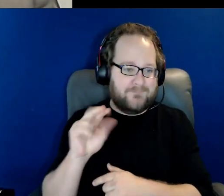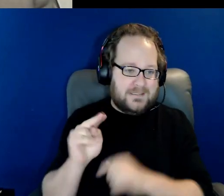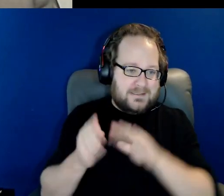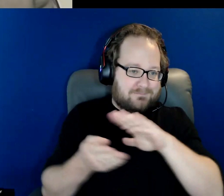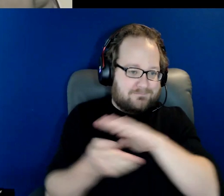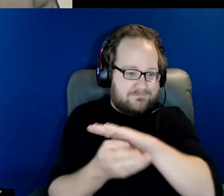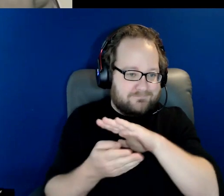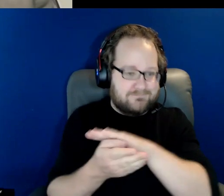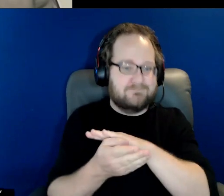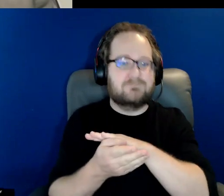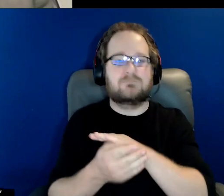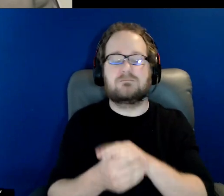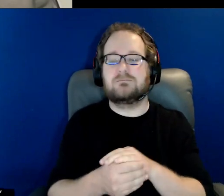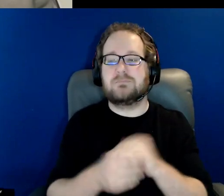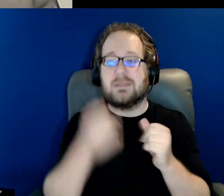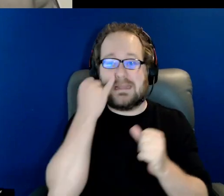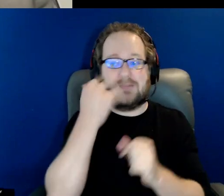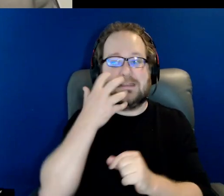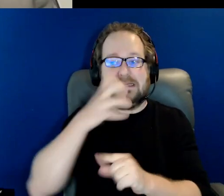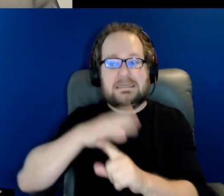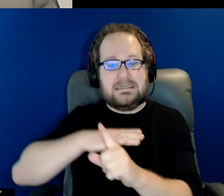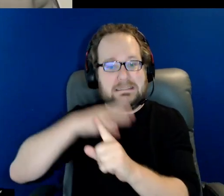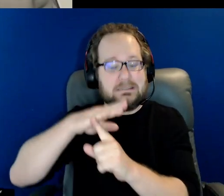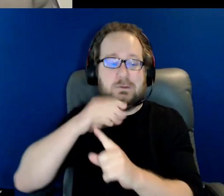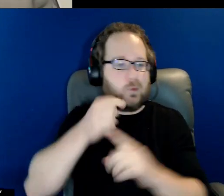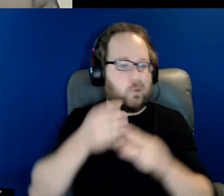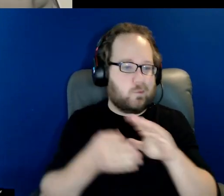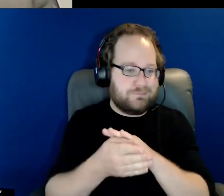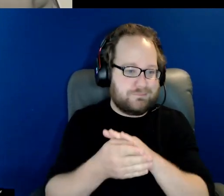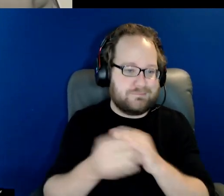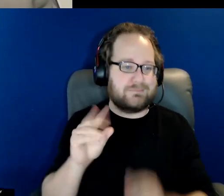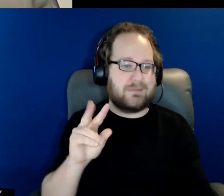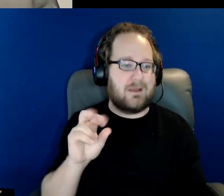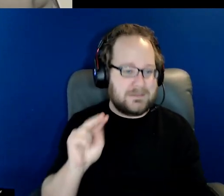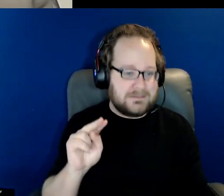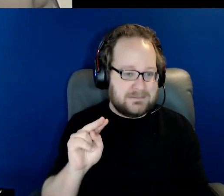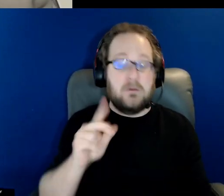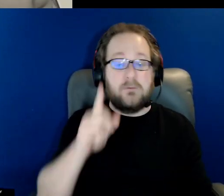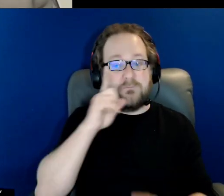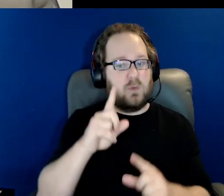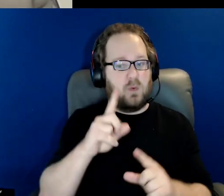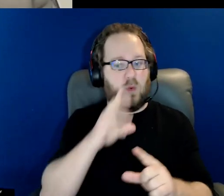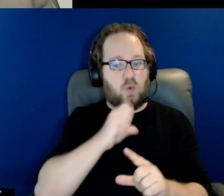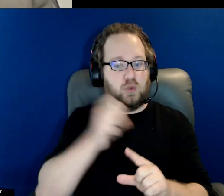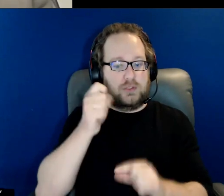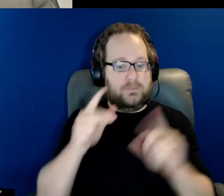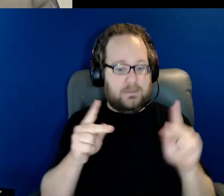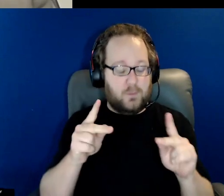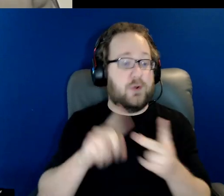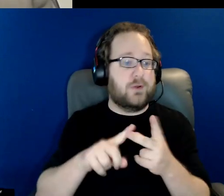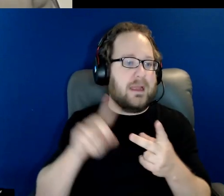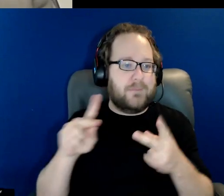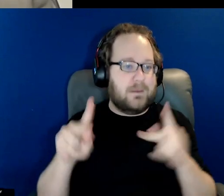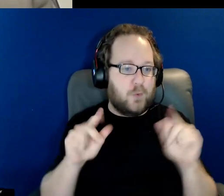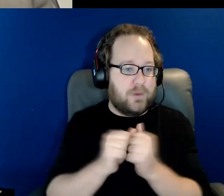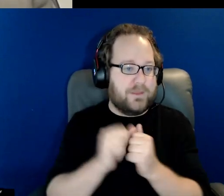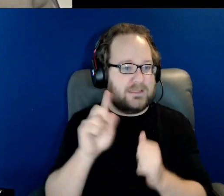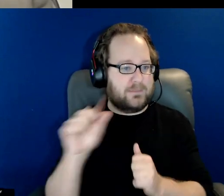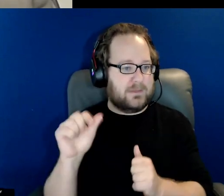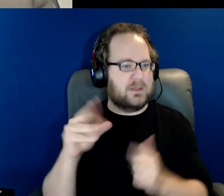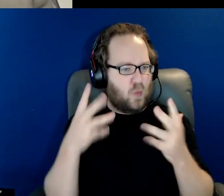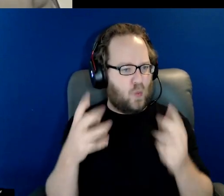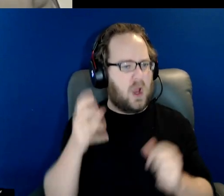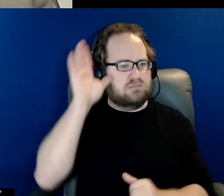I think it's critical for people to understand, especially for older adults, people with disabilities, they want to be independent and they